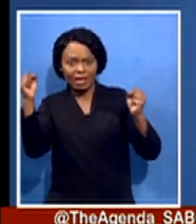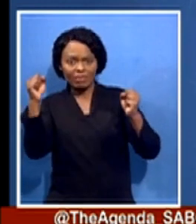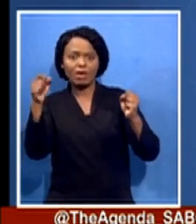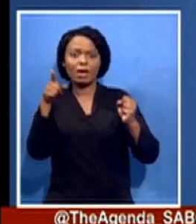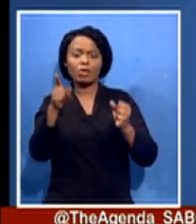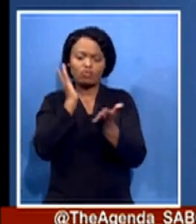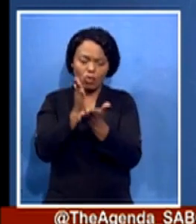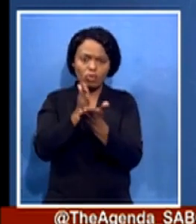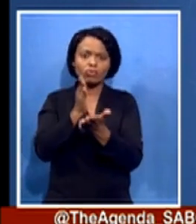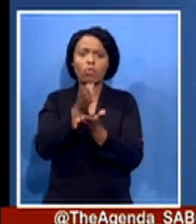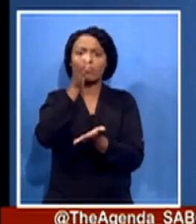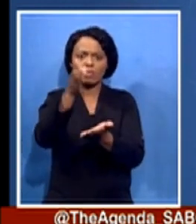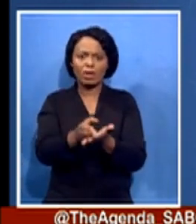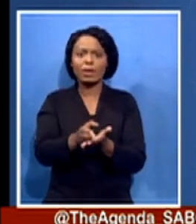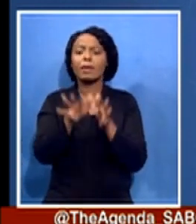about.